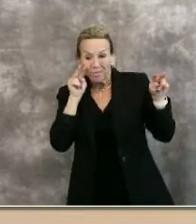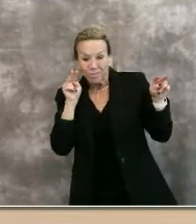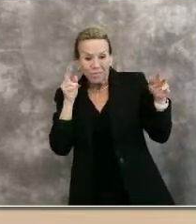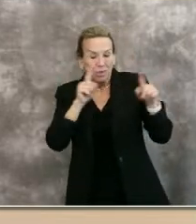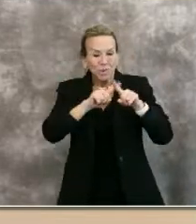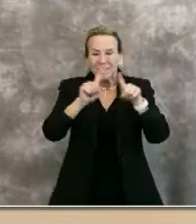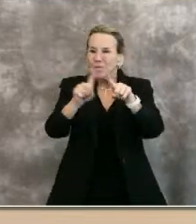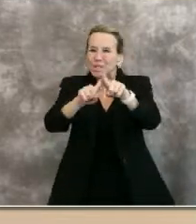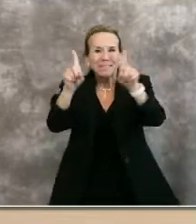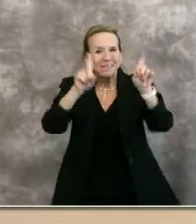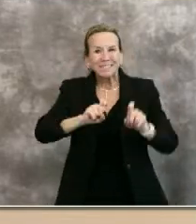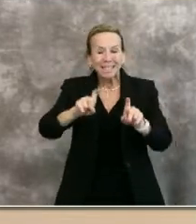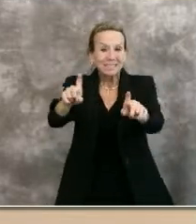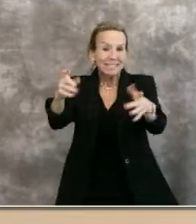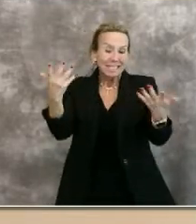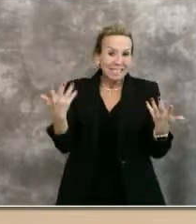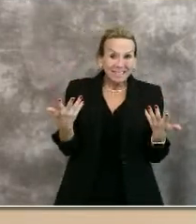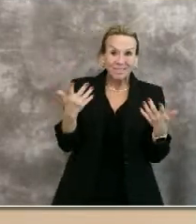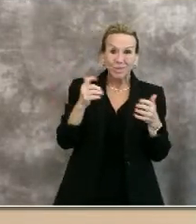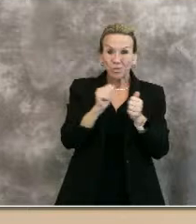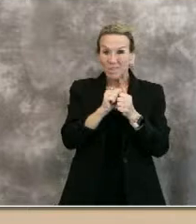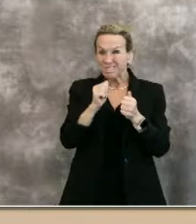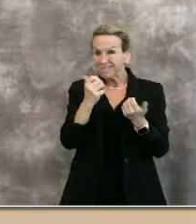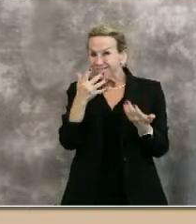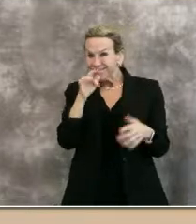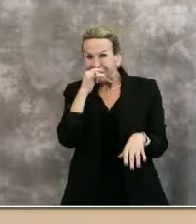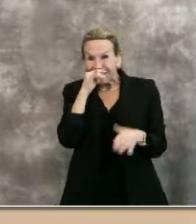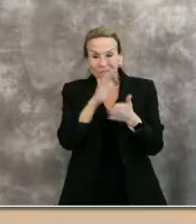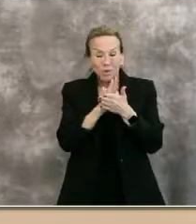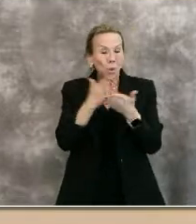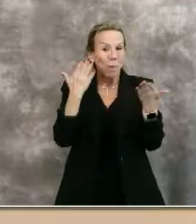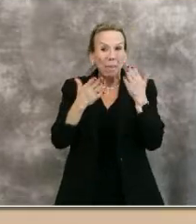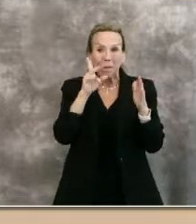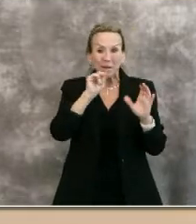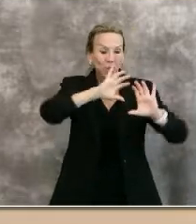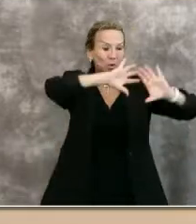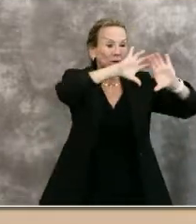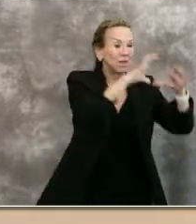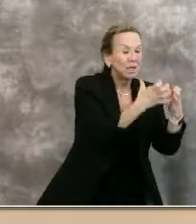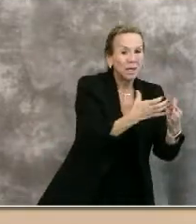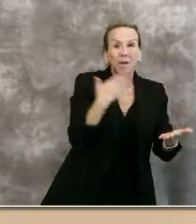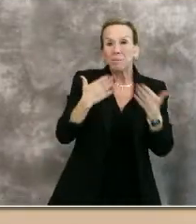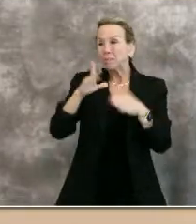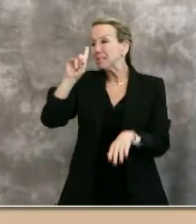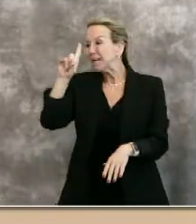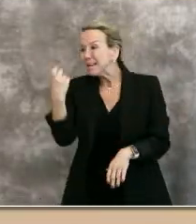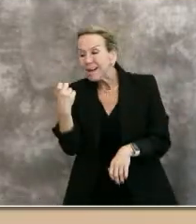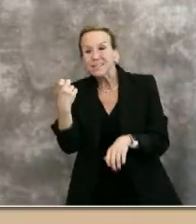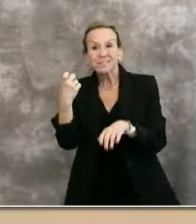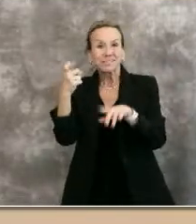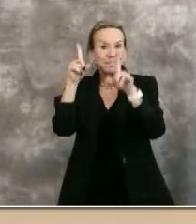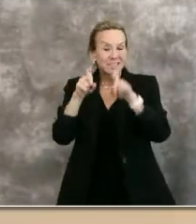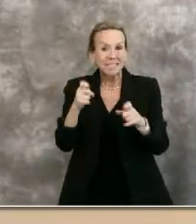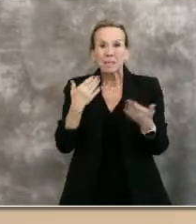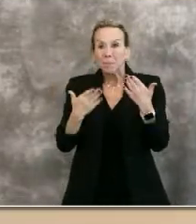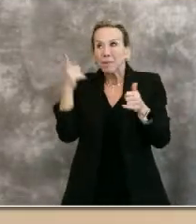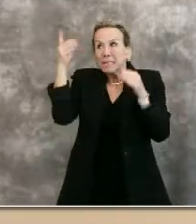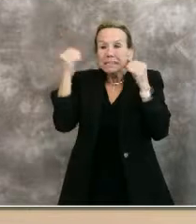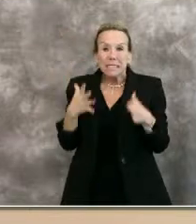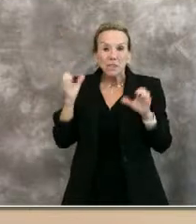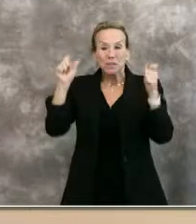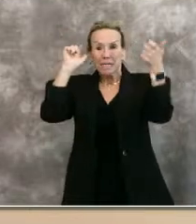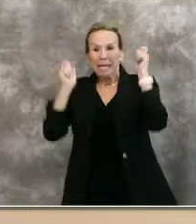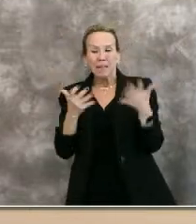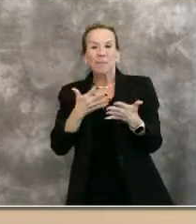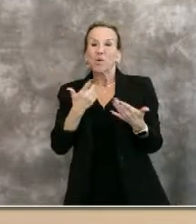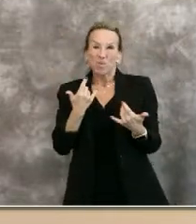testing, perhaps wastewater testing, maybe some combination of bundling testing, some dedicated diagnostic testing, maybe for teachers and staffs. But we're